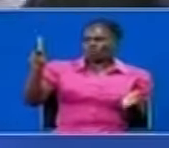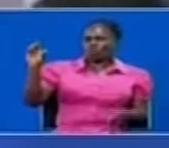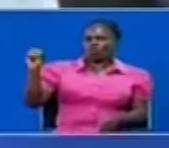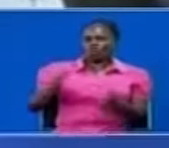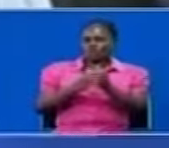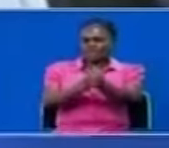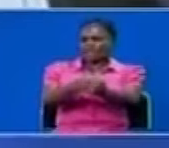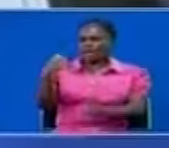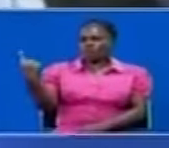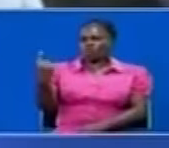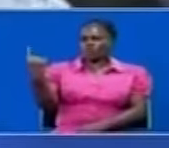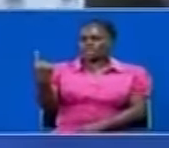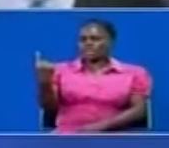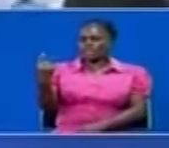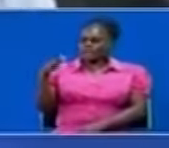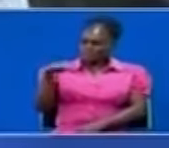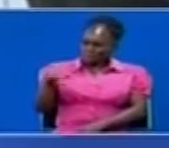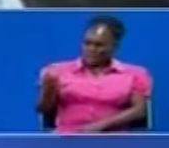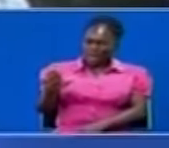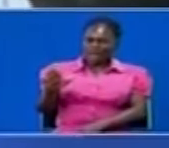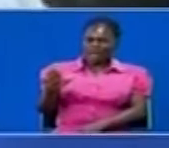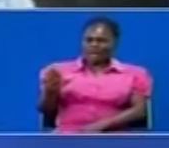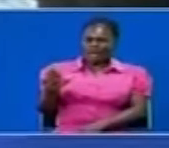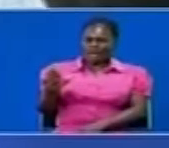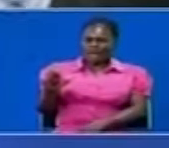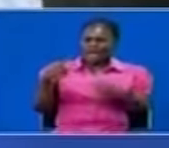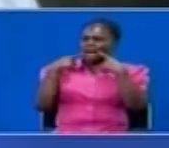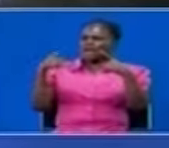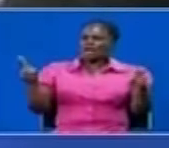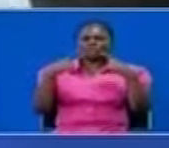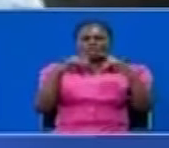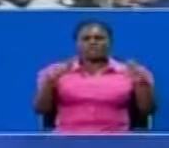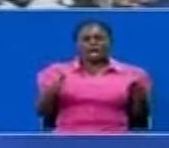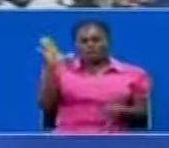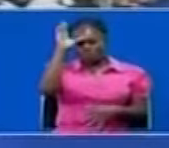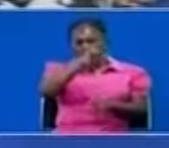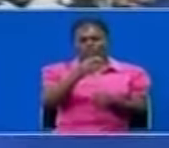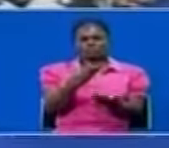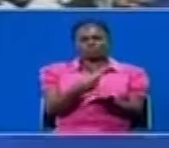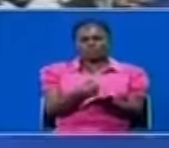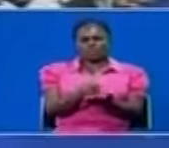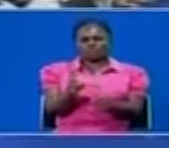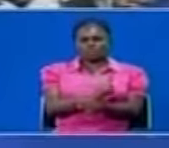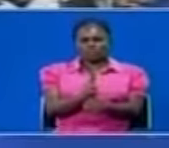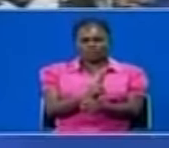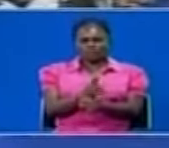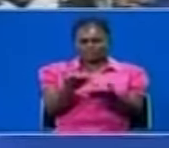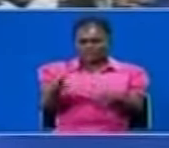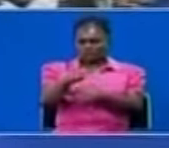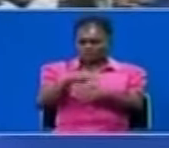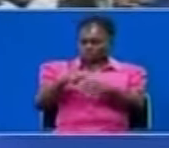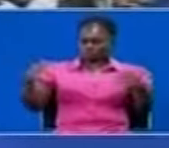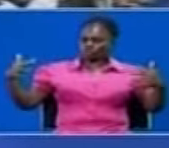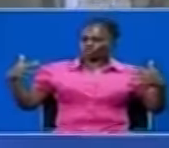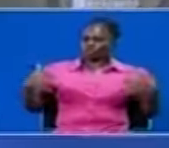mwenye amebaki mwenye anatufichuliwa vile pesa zetu zinaliwa. The matter has taken the nation by